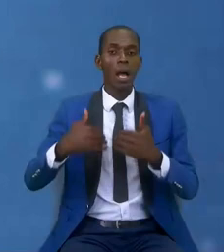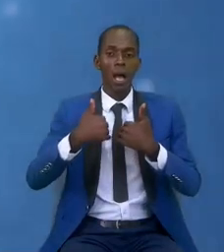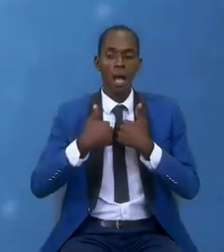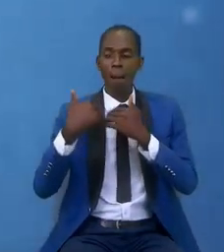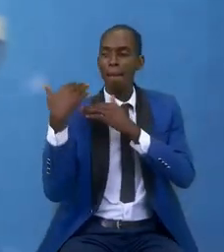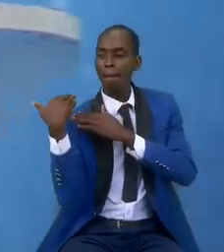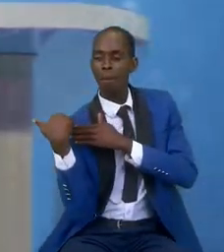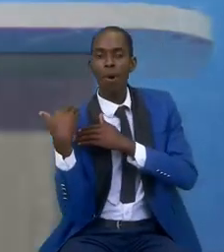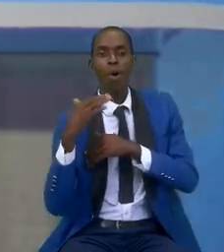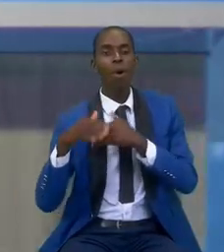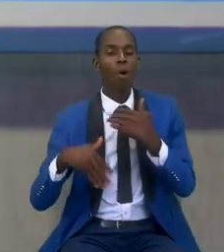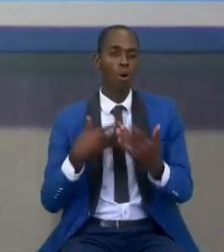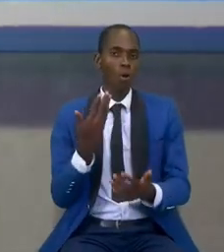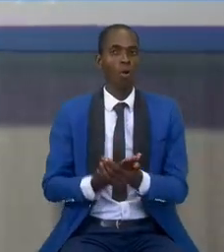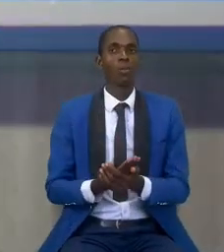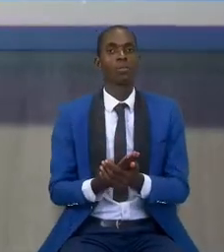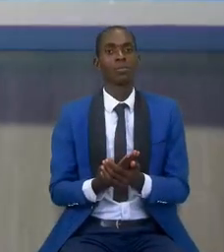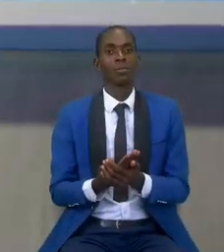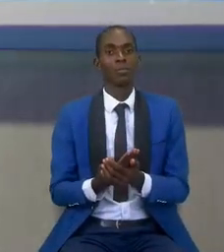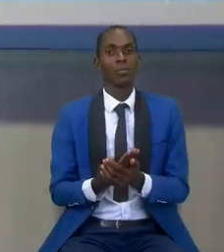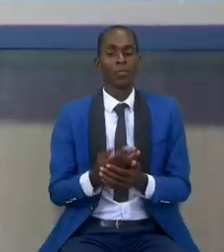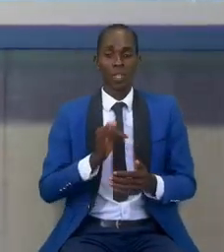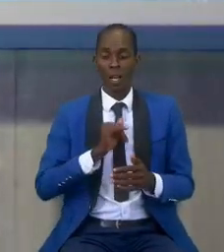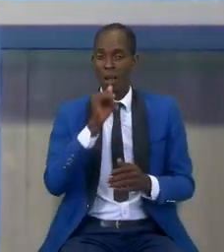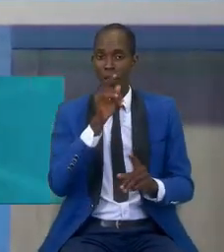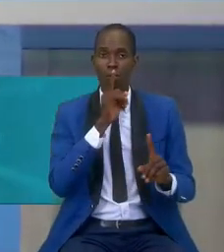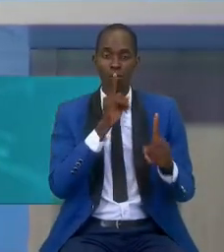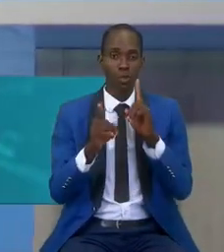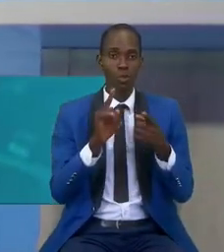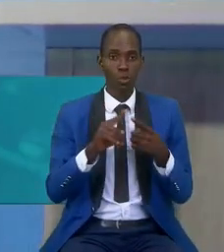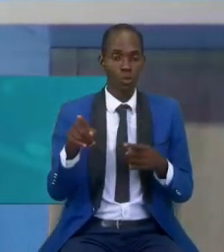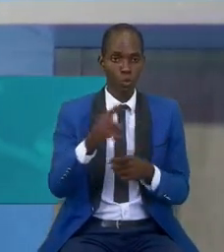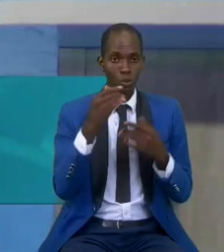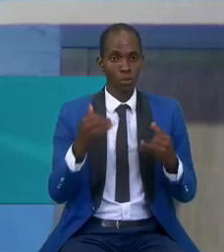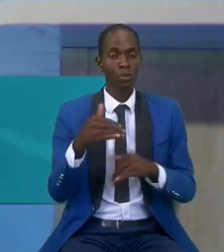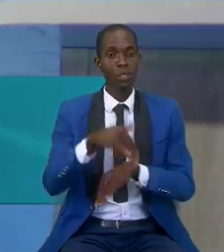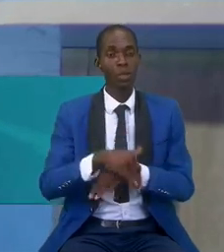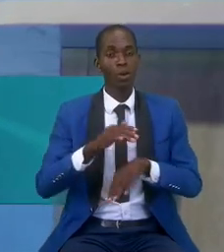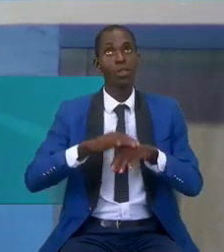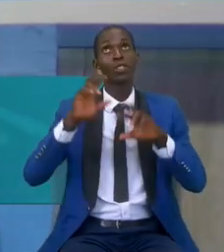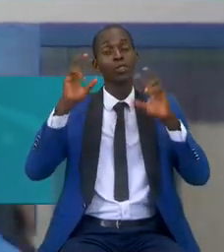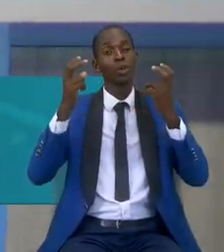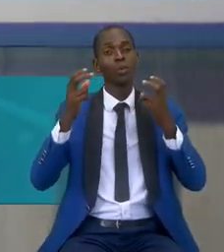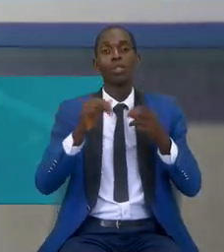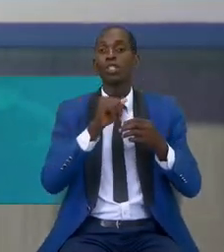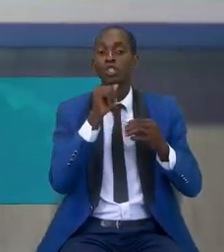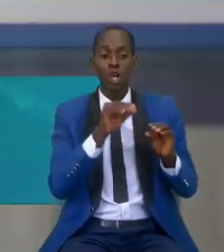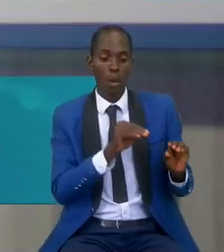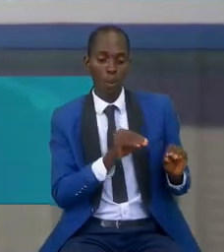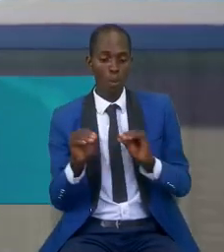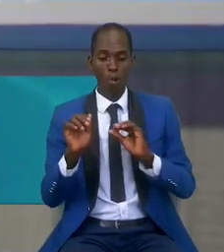each on on shakeable Assurance of Wonders in God's word